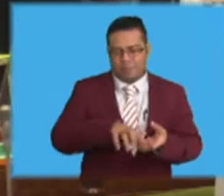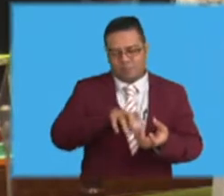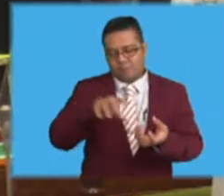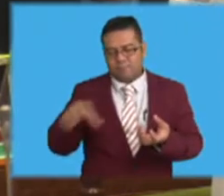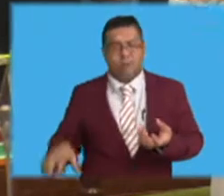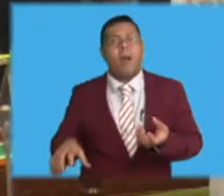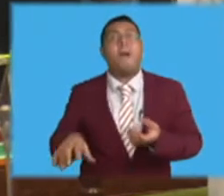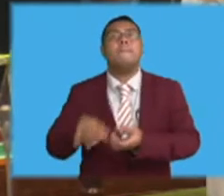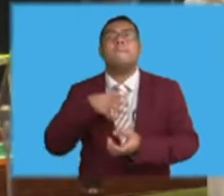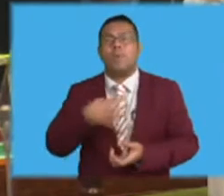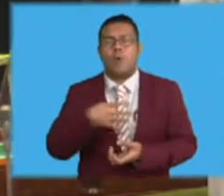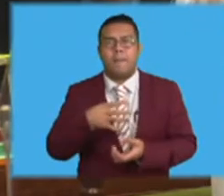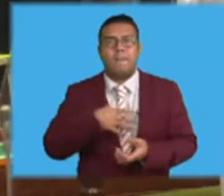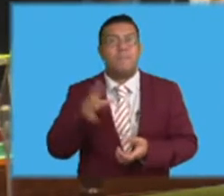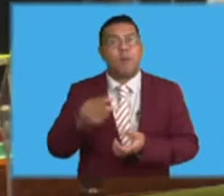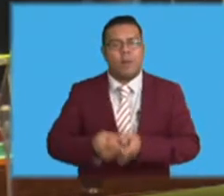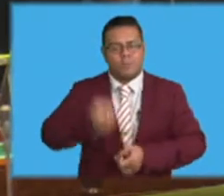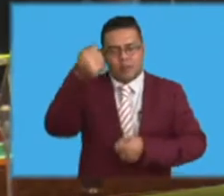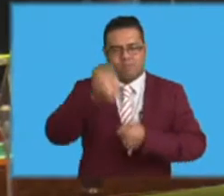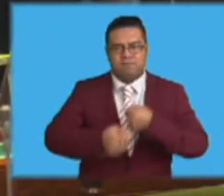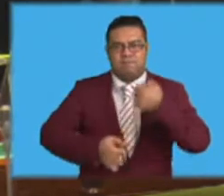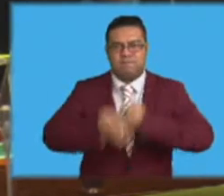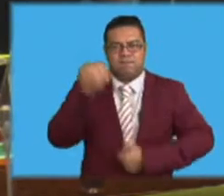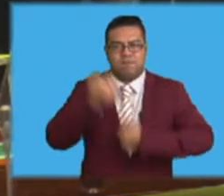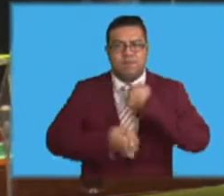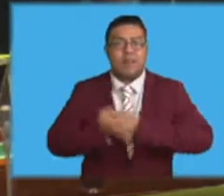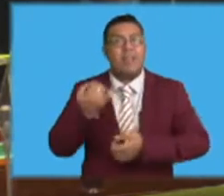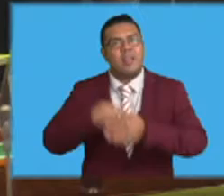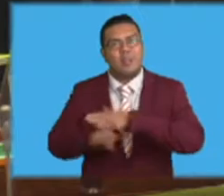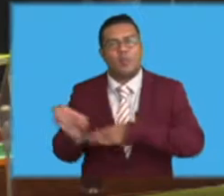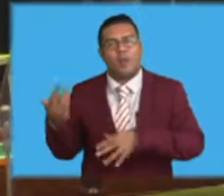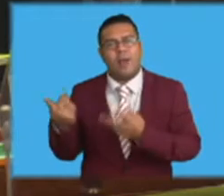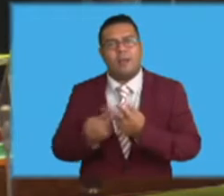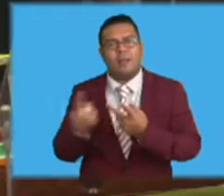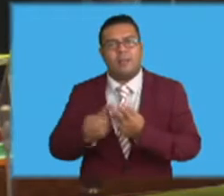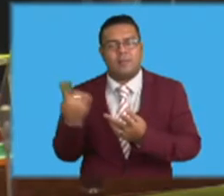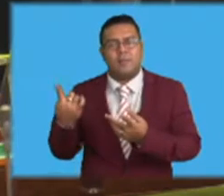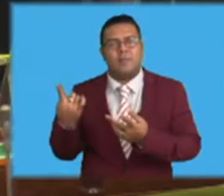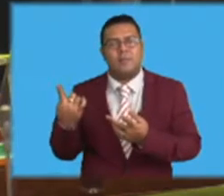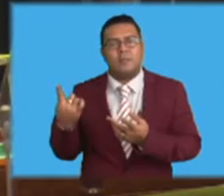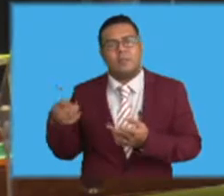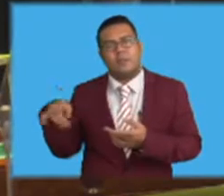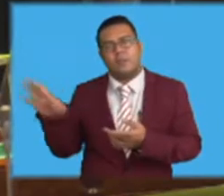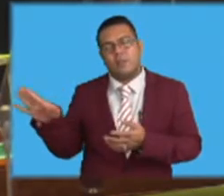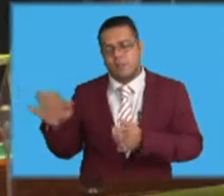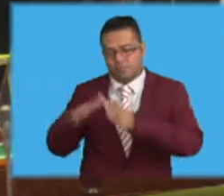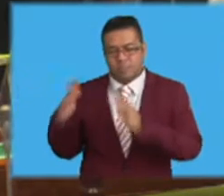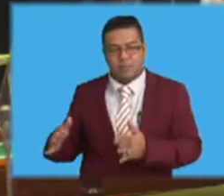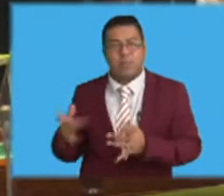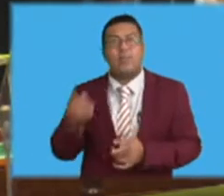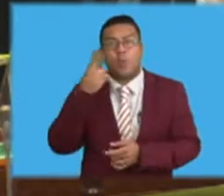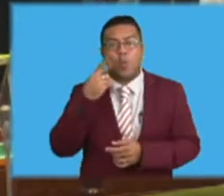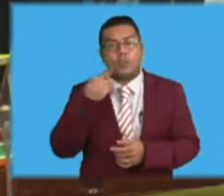is done before it's pumped into the treatment house, which has another holding tank with inbuilt filtering system. Madam Speaker, then the water